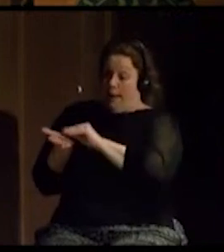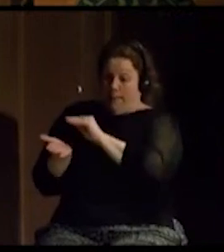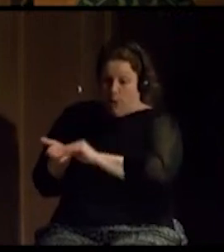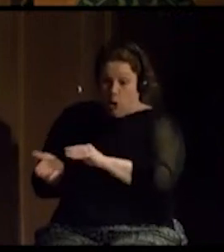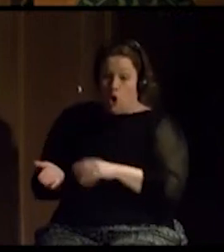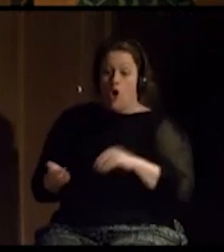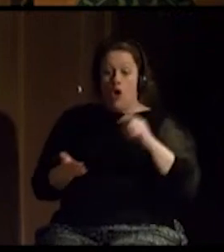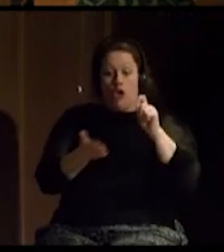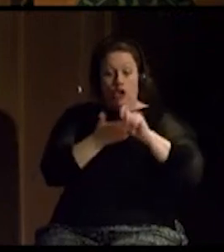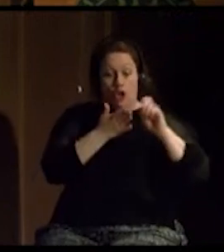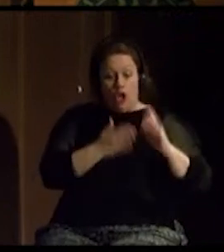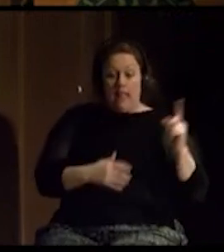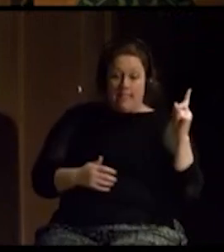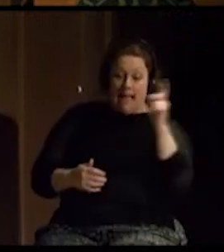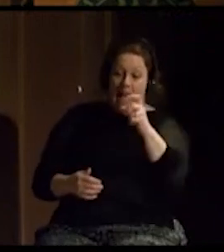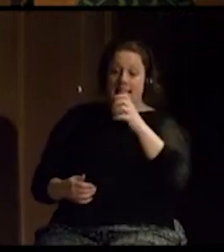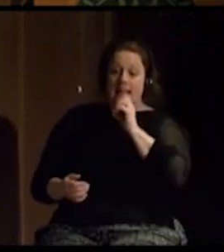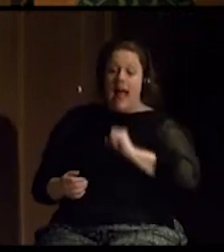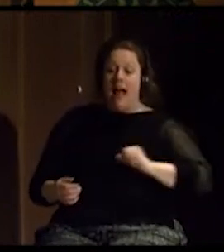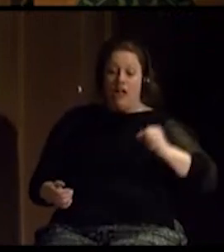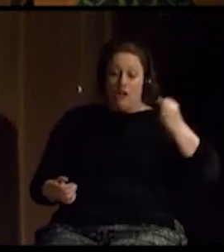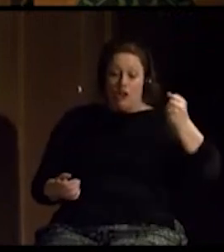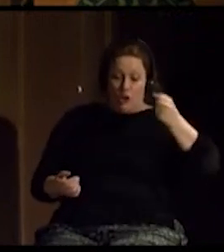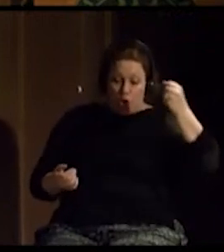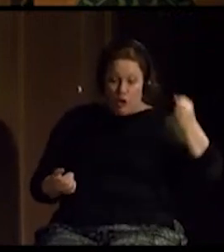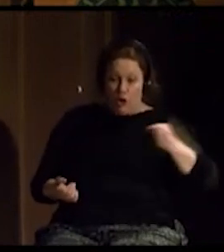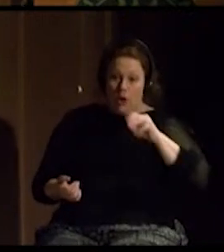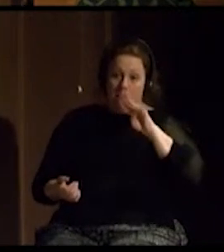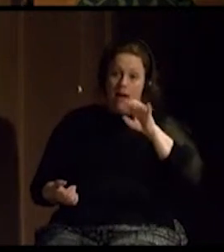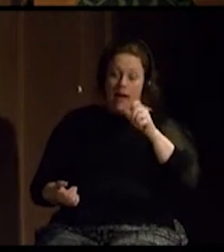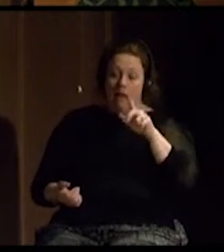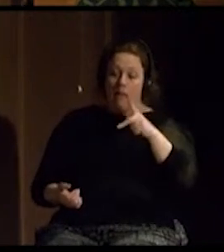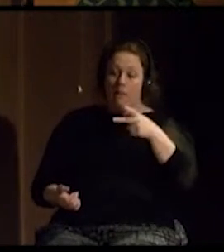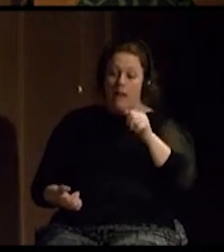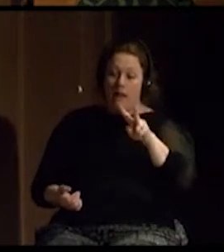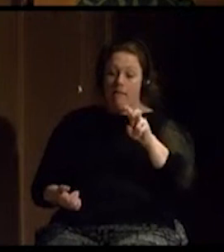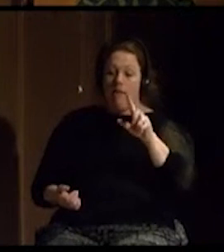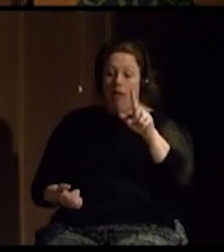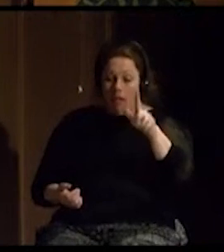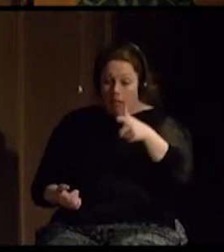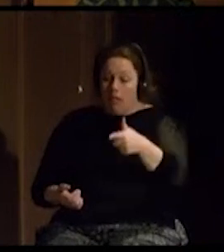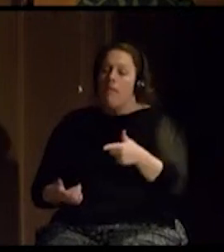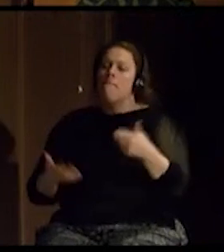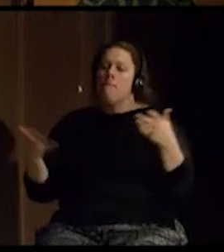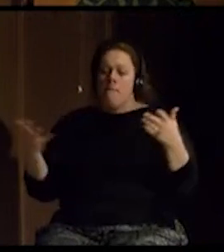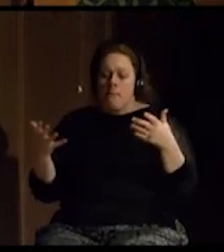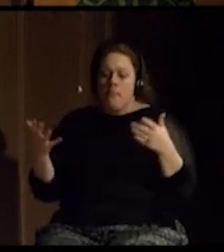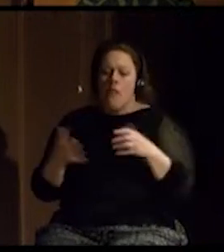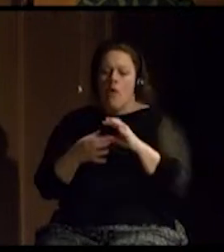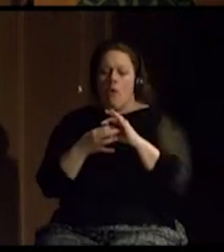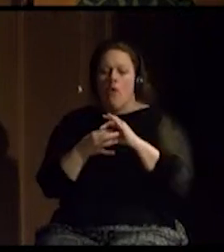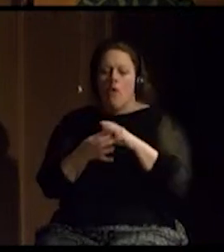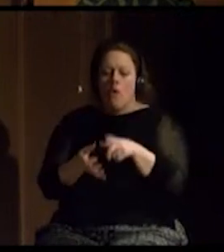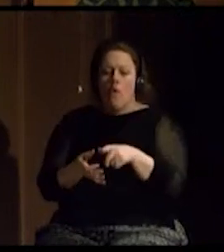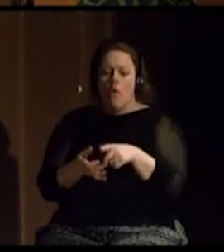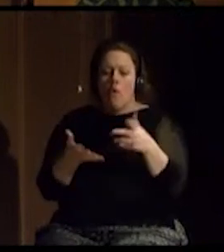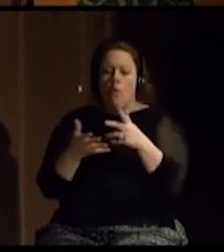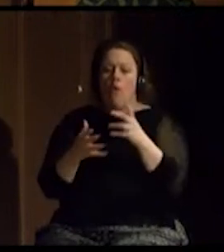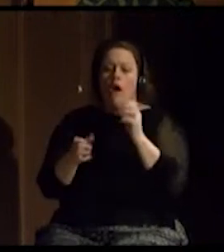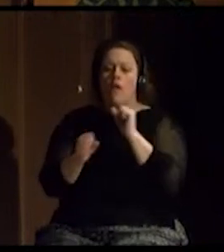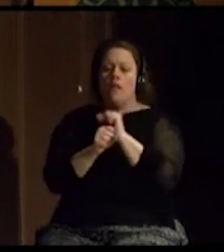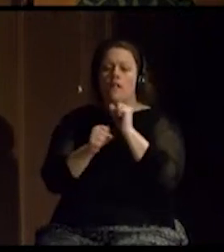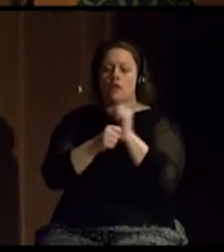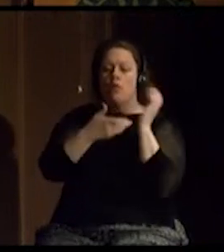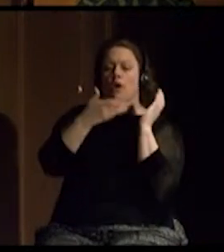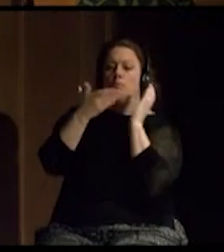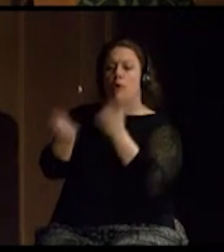asked Skokomish elder Michael Pavel, what did this work bring to the Coast Salish? And Michael had said, the work associated